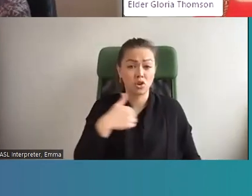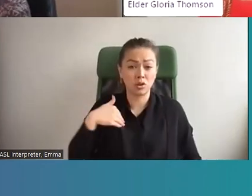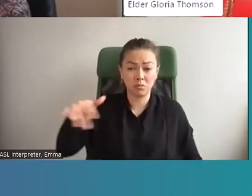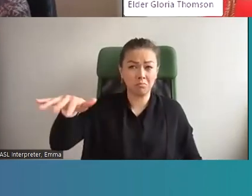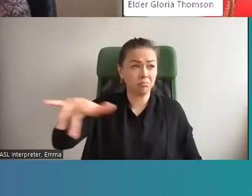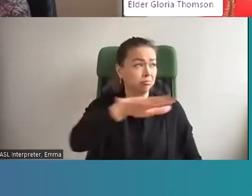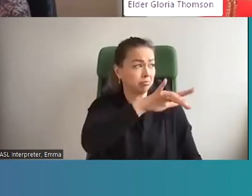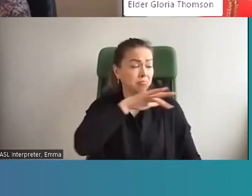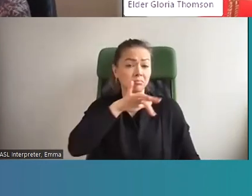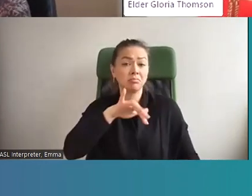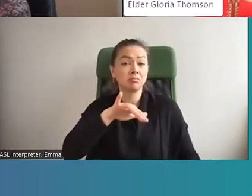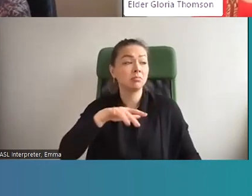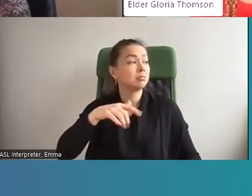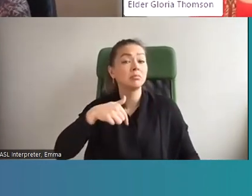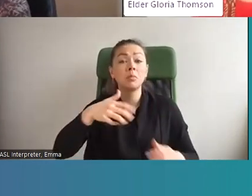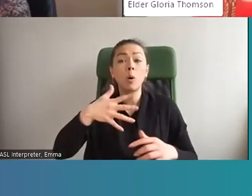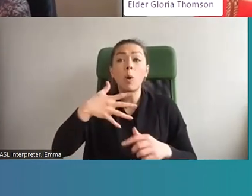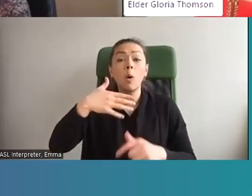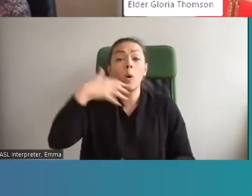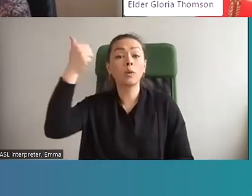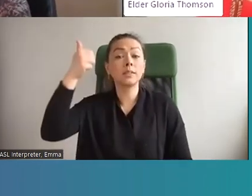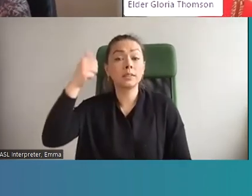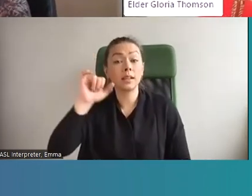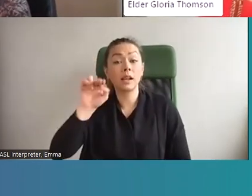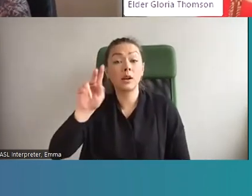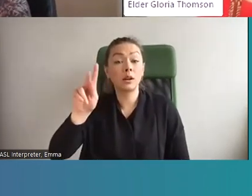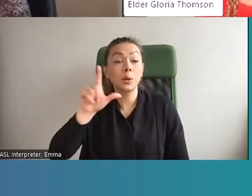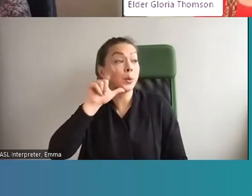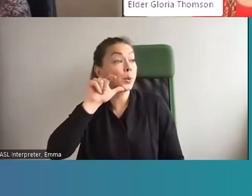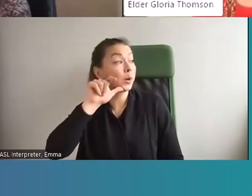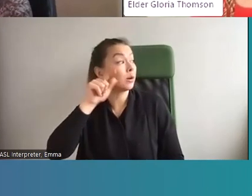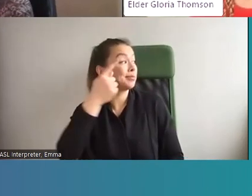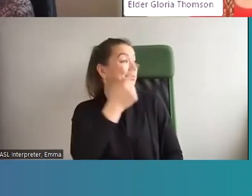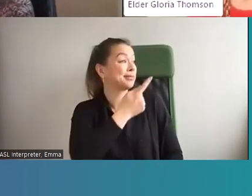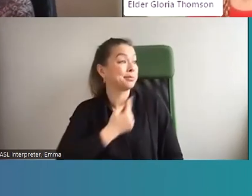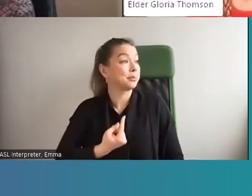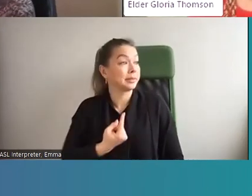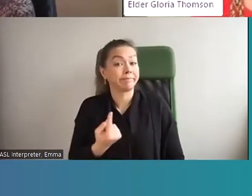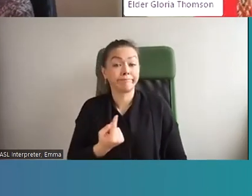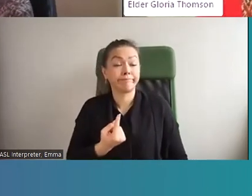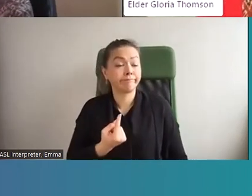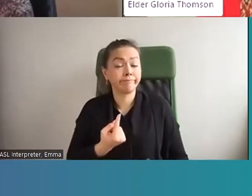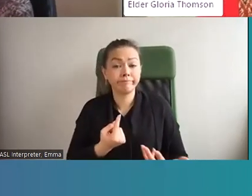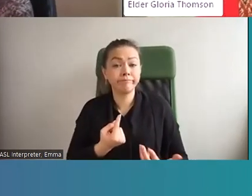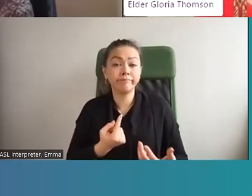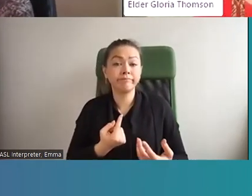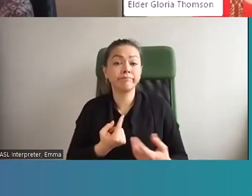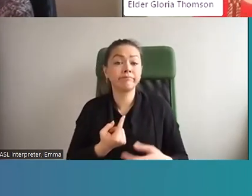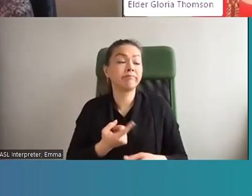community. And they had asked me to come in and guide them with my